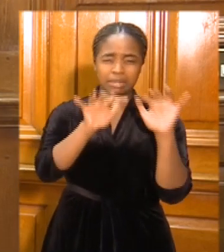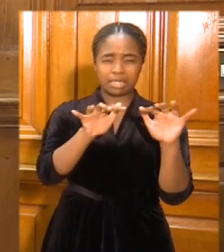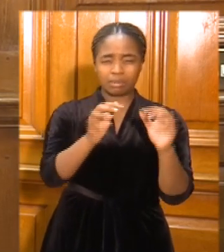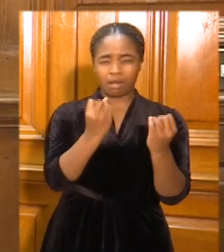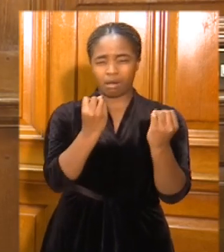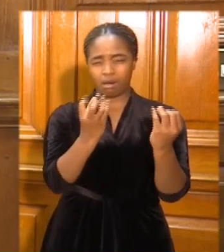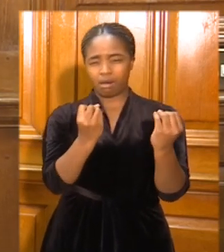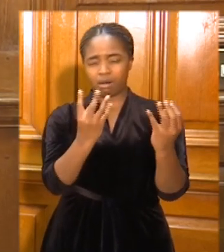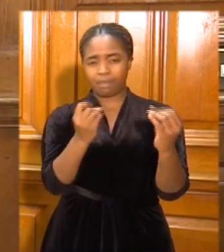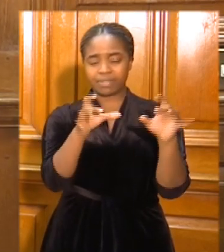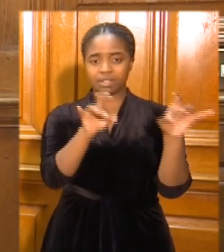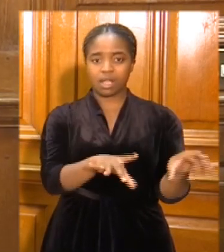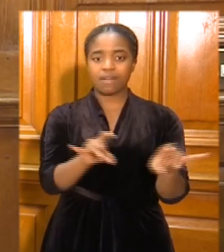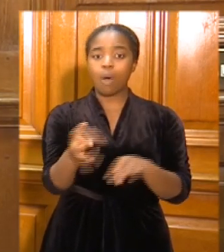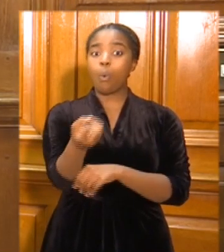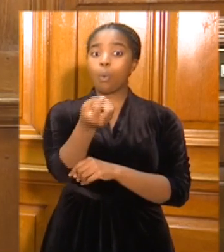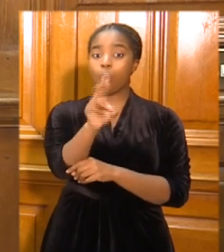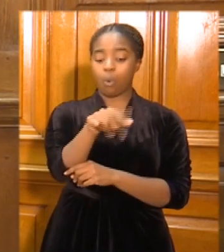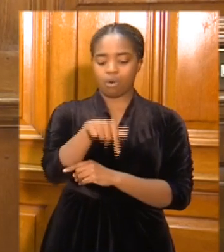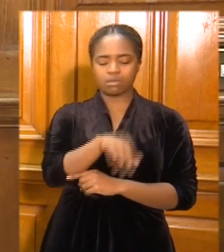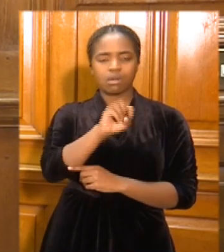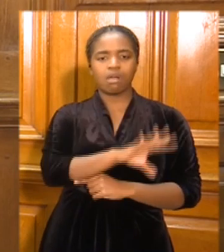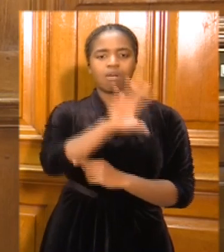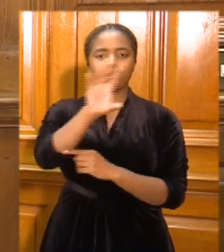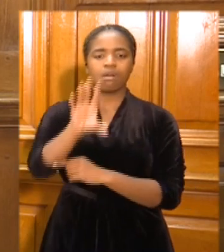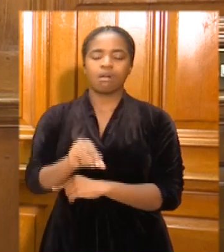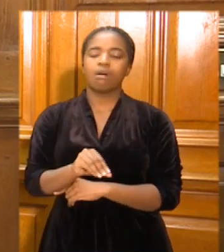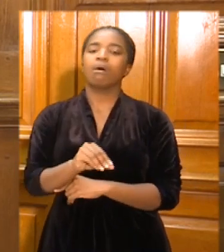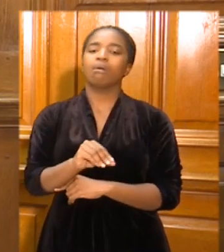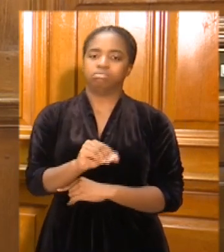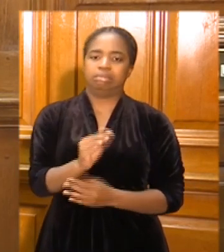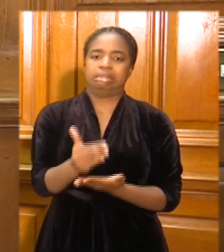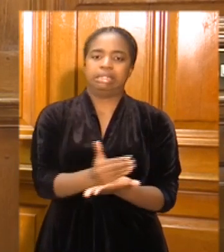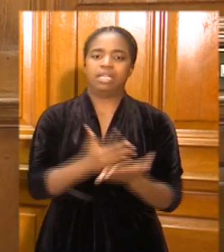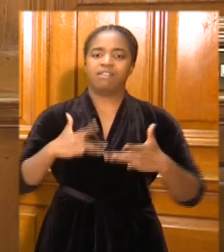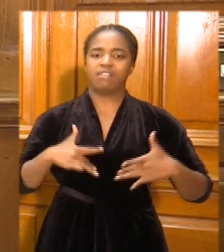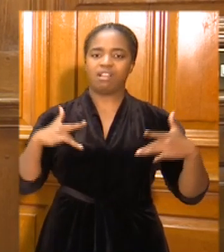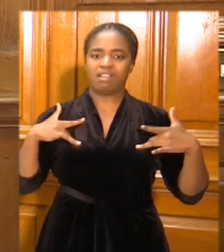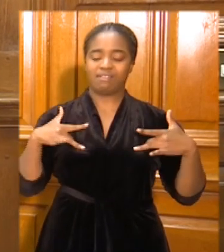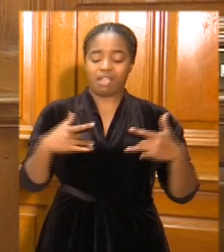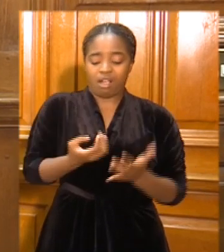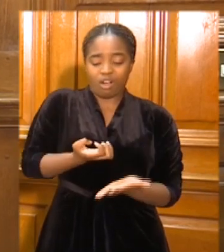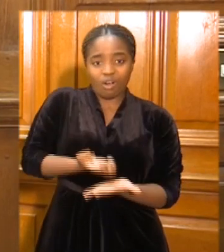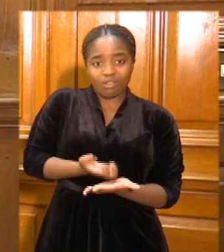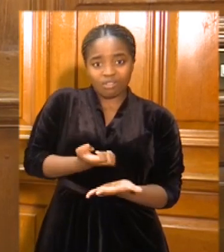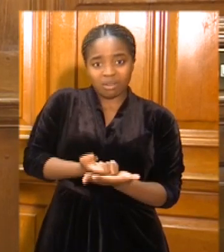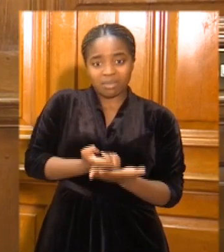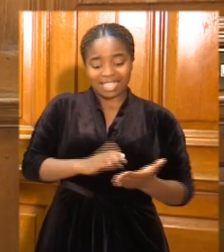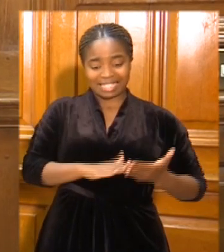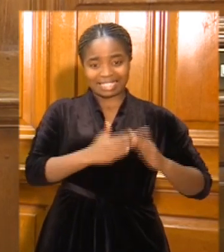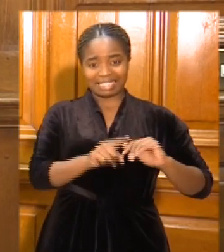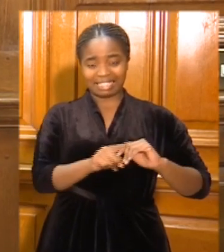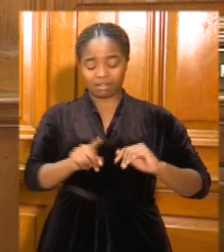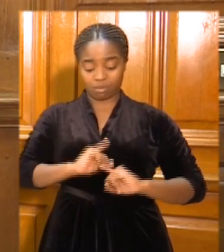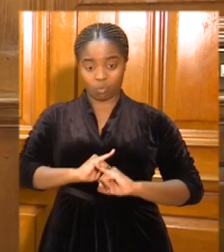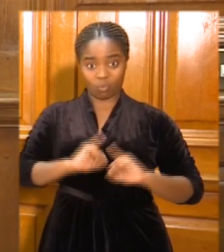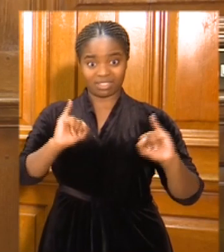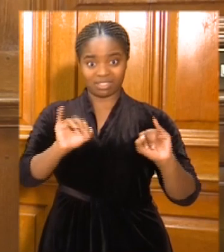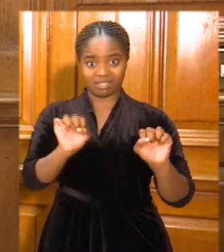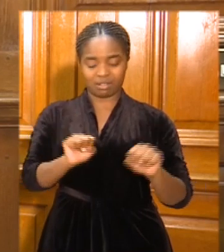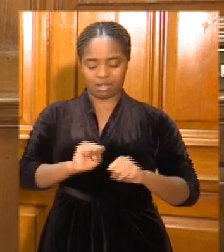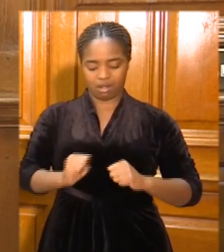or whether we can spare our people, our society, and our economy from the worst effects